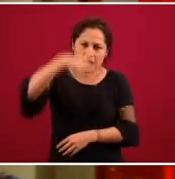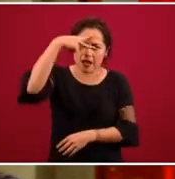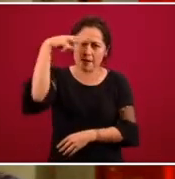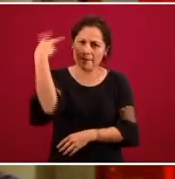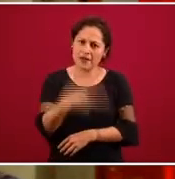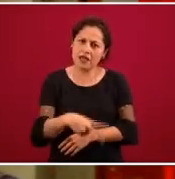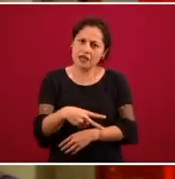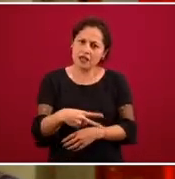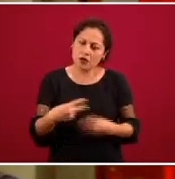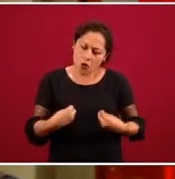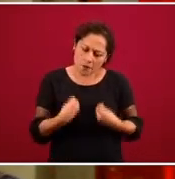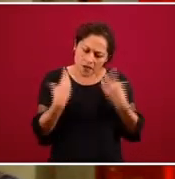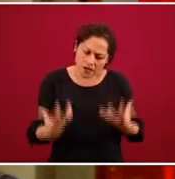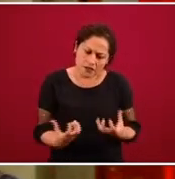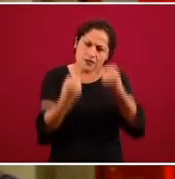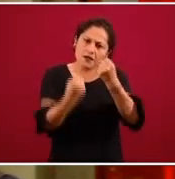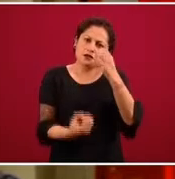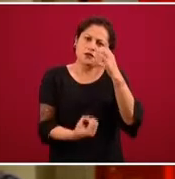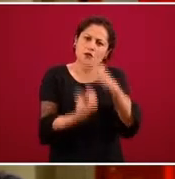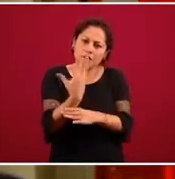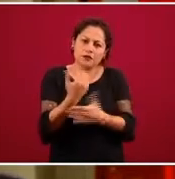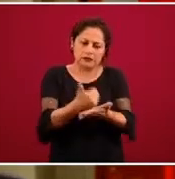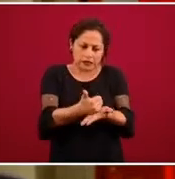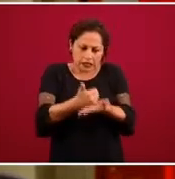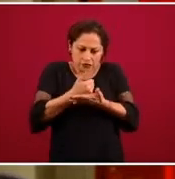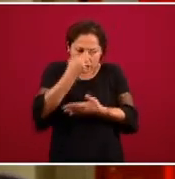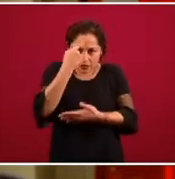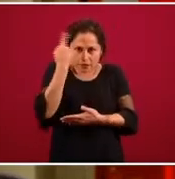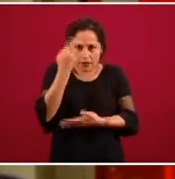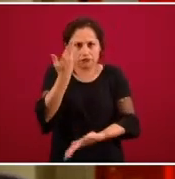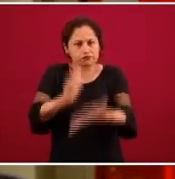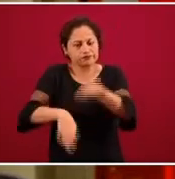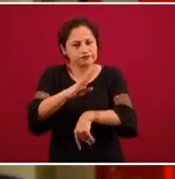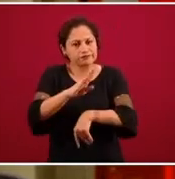breathe life into each other to go forward with this.